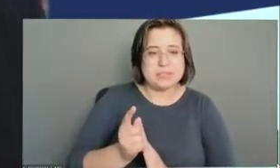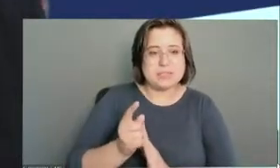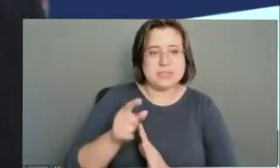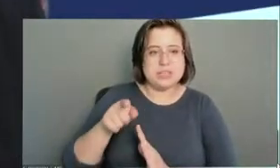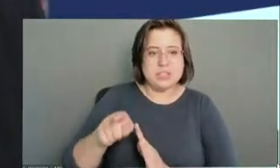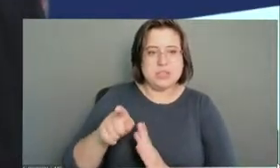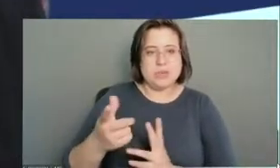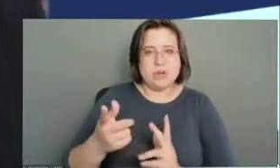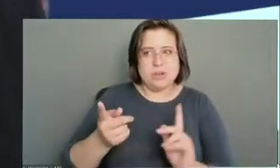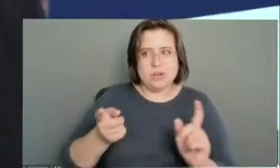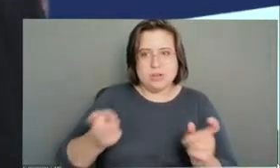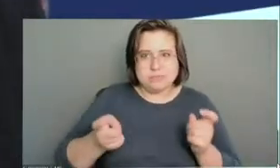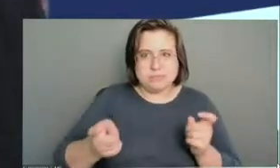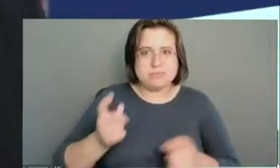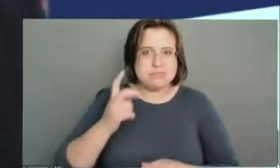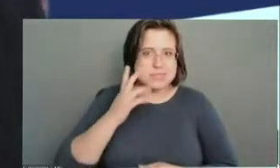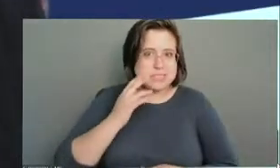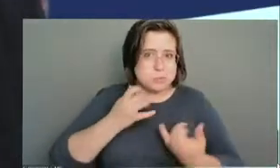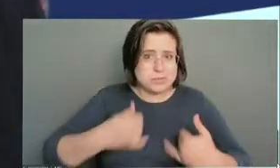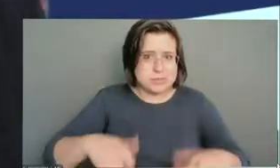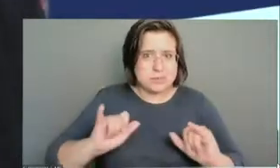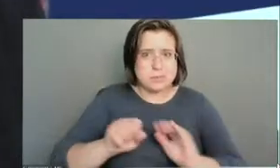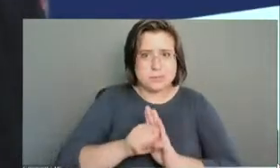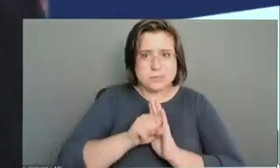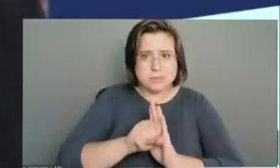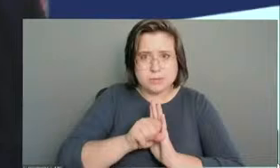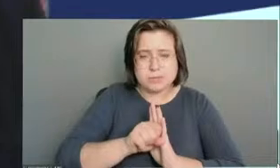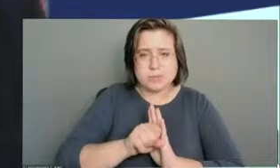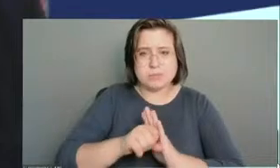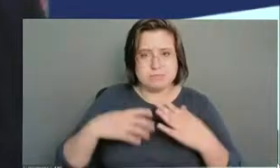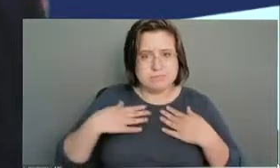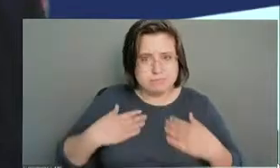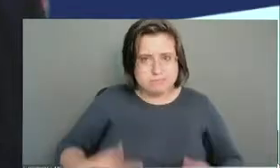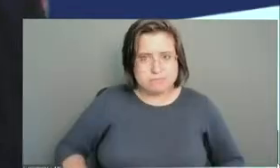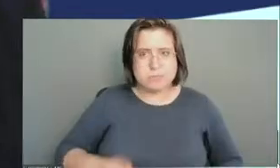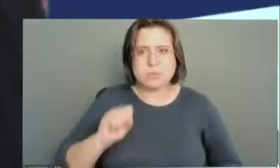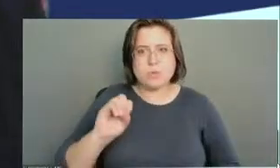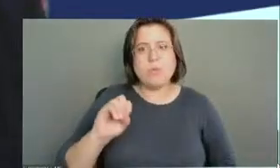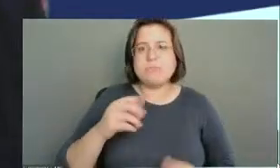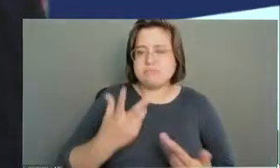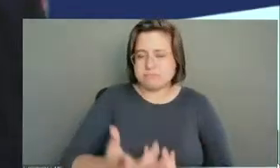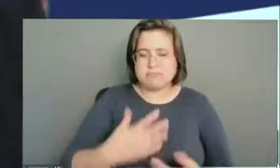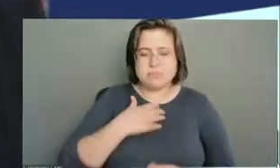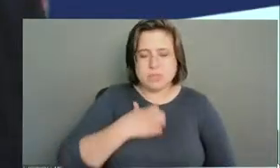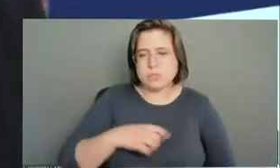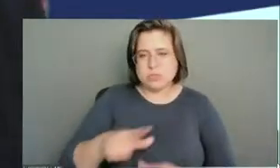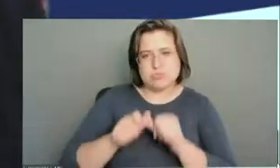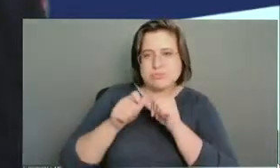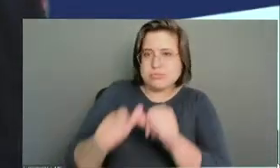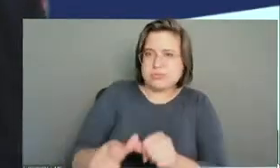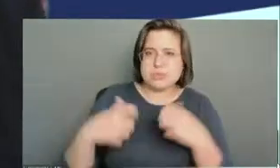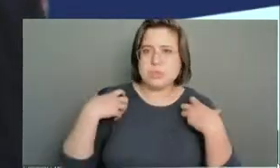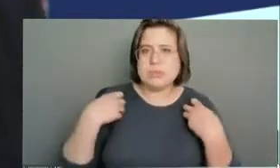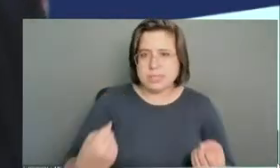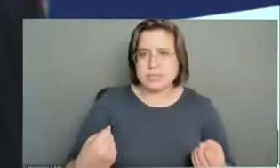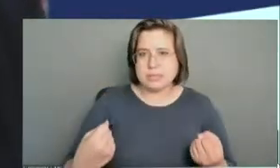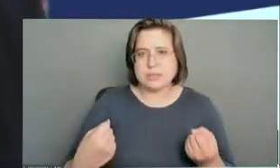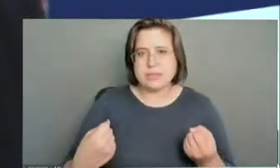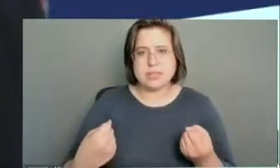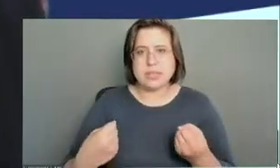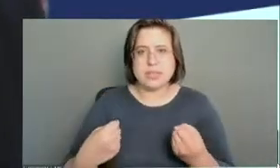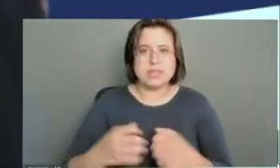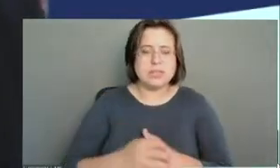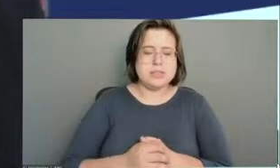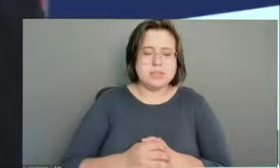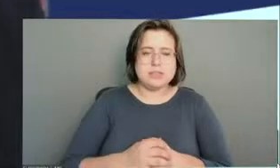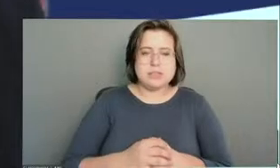and dealing still with the symptomology. So we certainly wish you continued healing, and the tremendous insights will